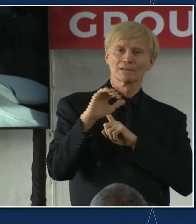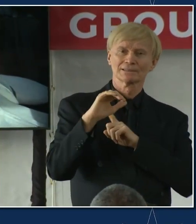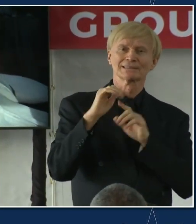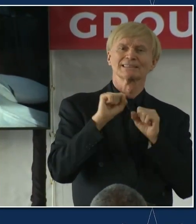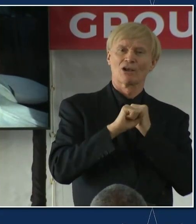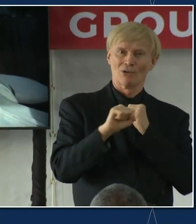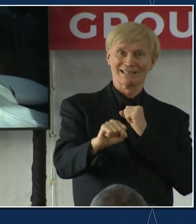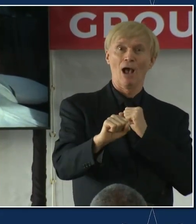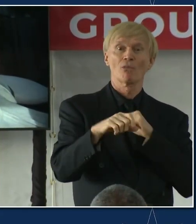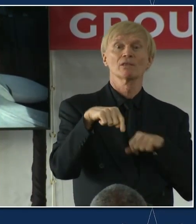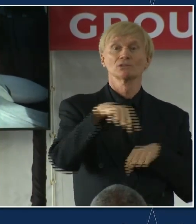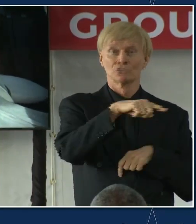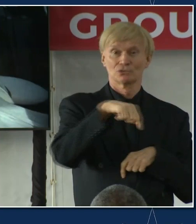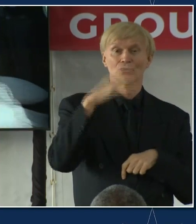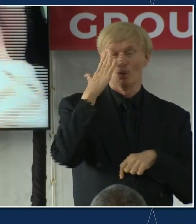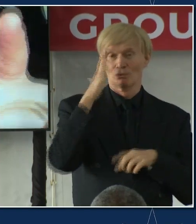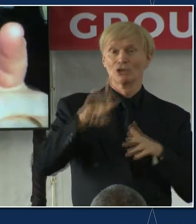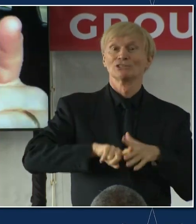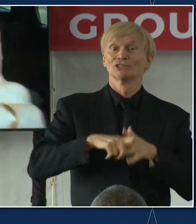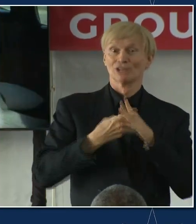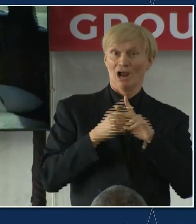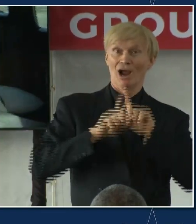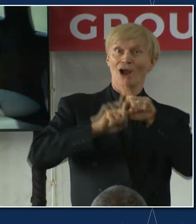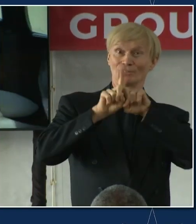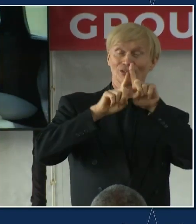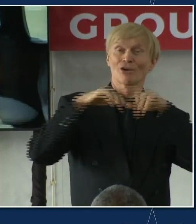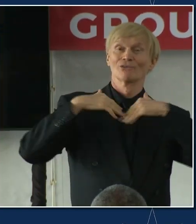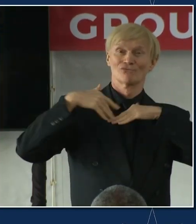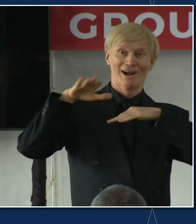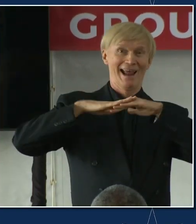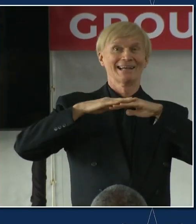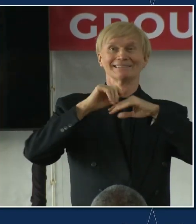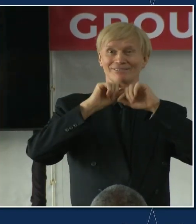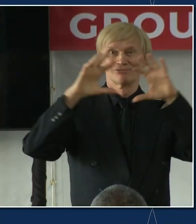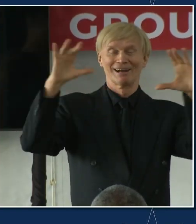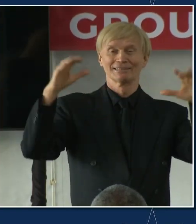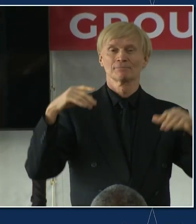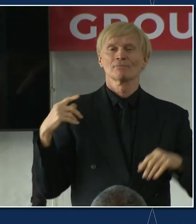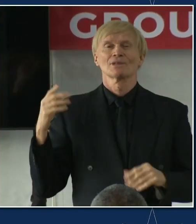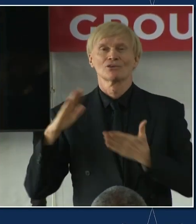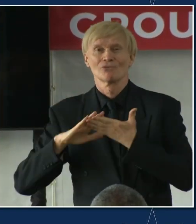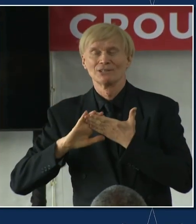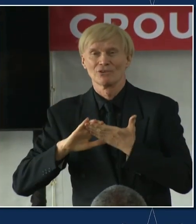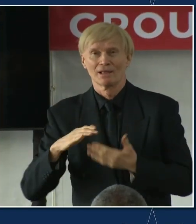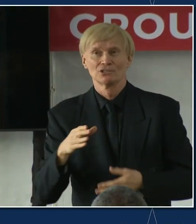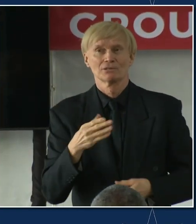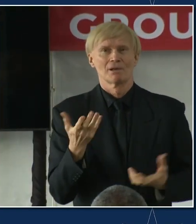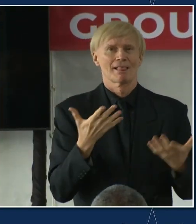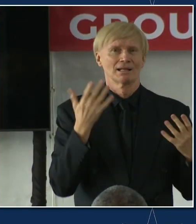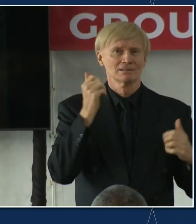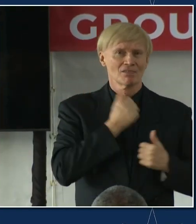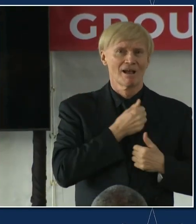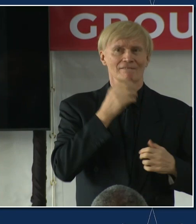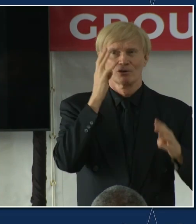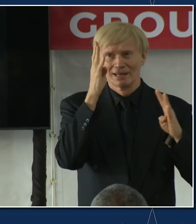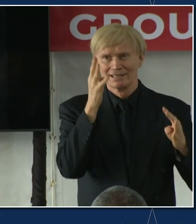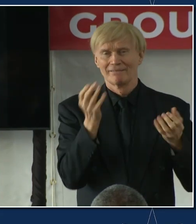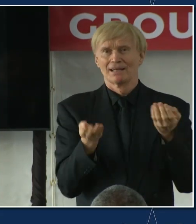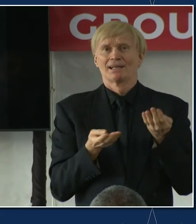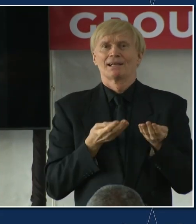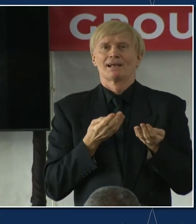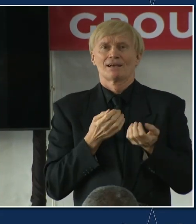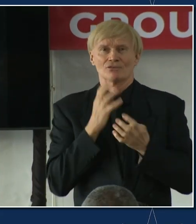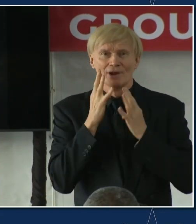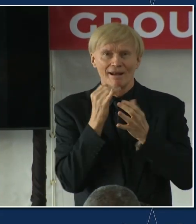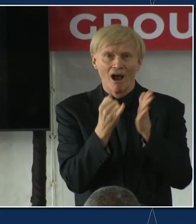just know that your star is going to rise and continue to rise. Congratulations. May it bring lots of love, creativity, and great art to